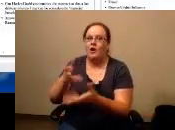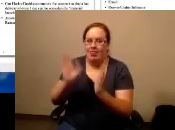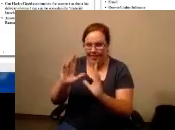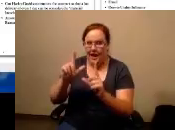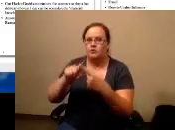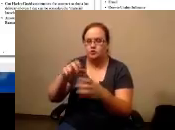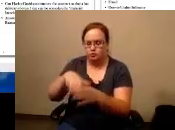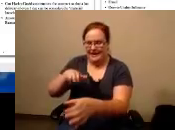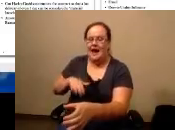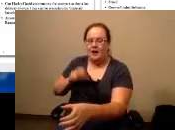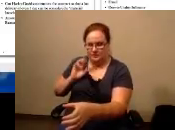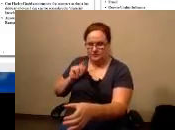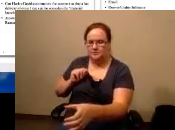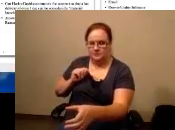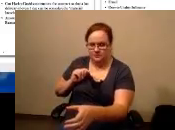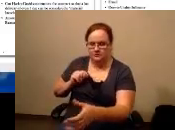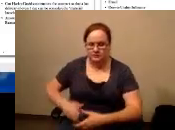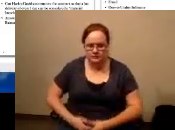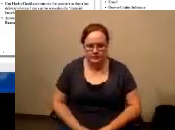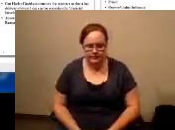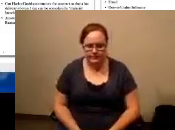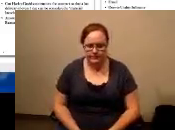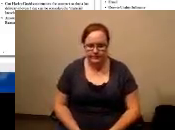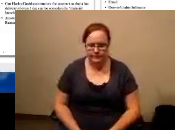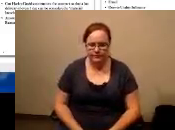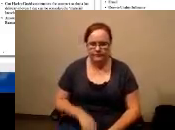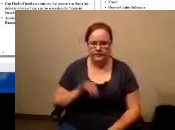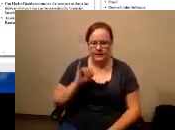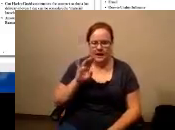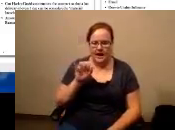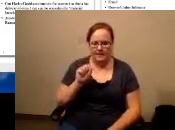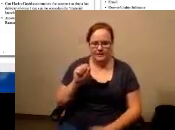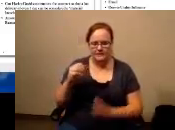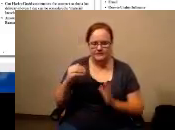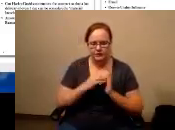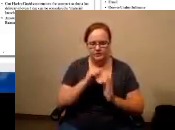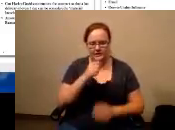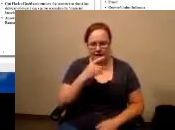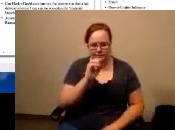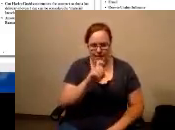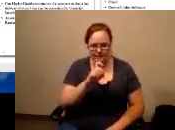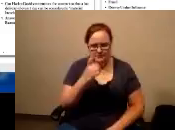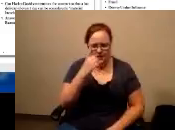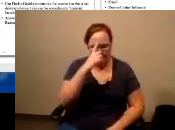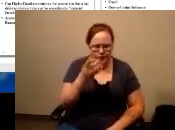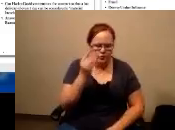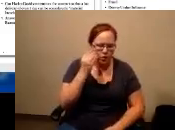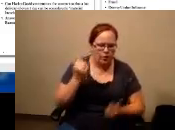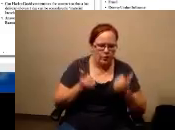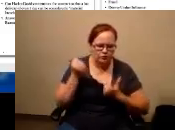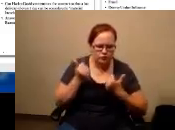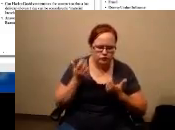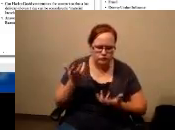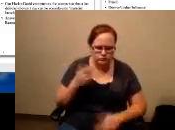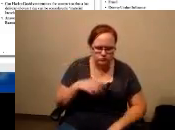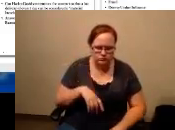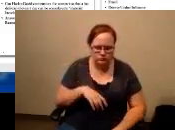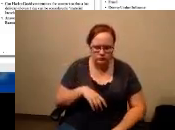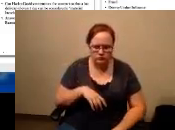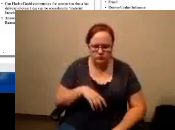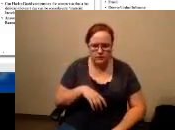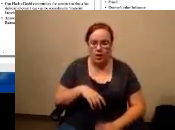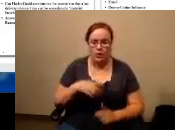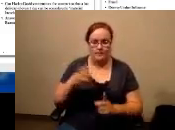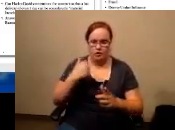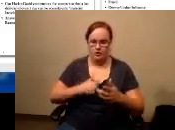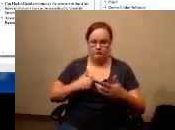which is burden versus benefit. I think by now you know what type of breach that is. Therefore, burn is excused from